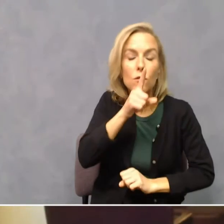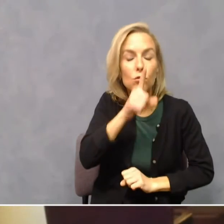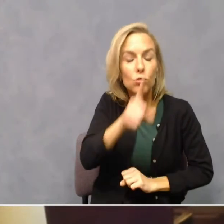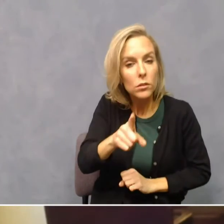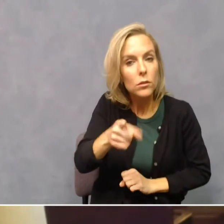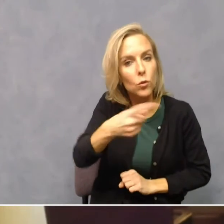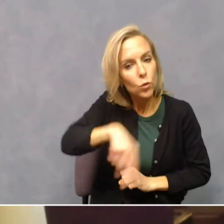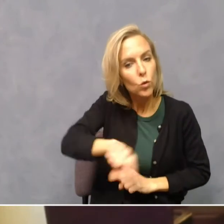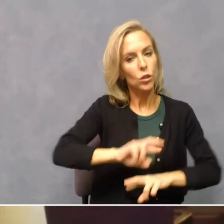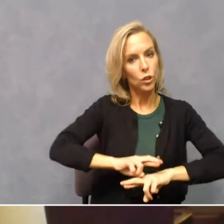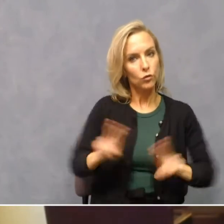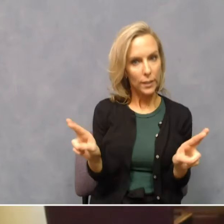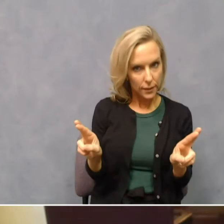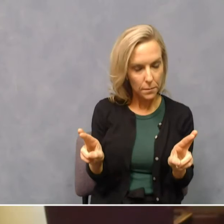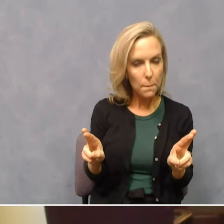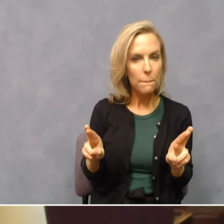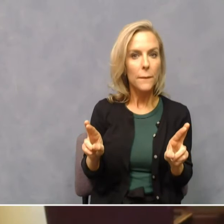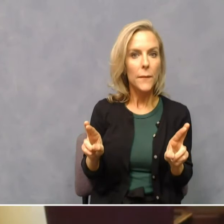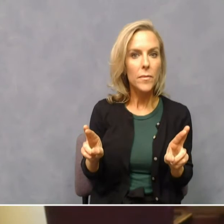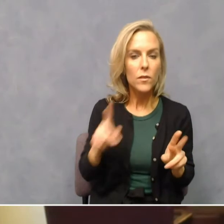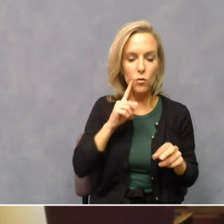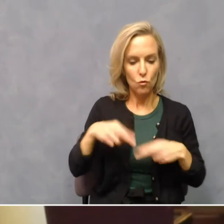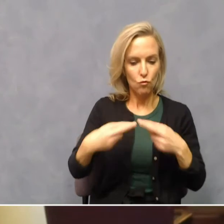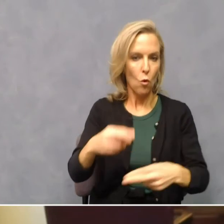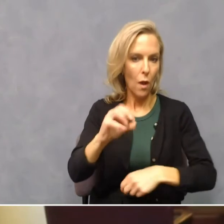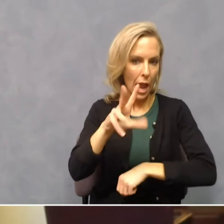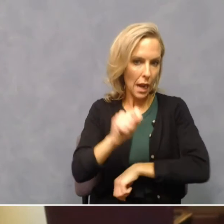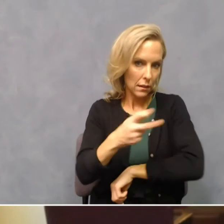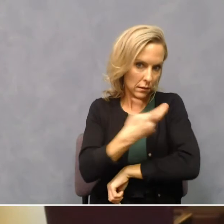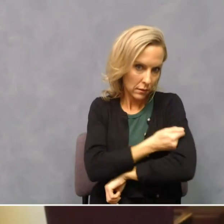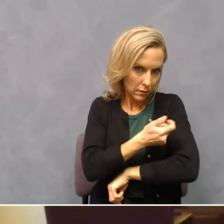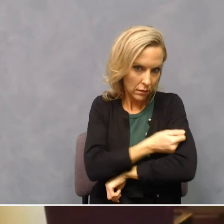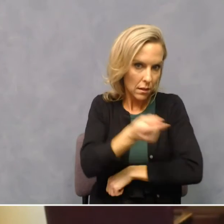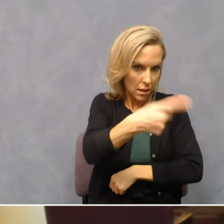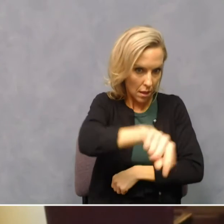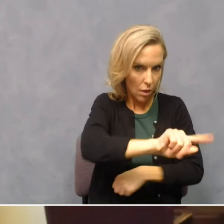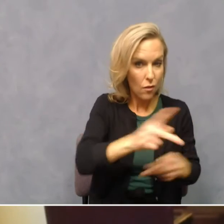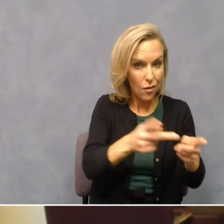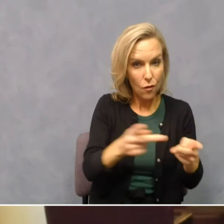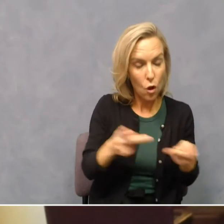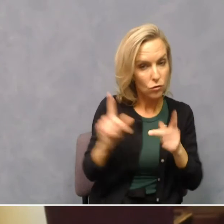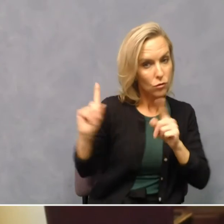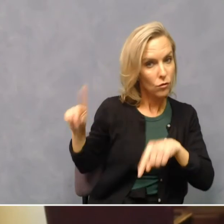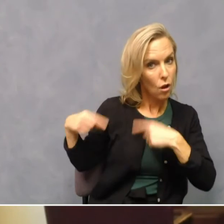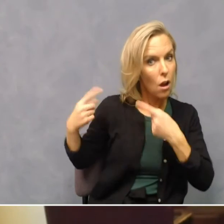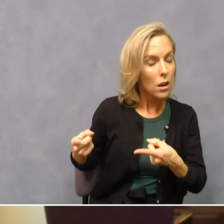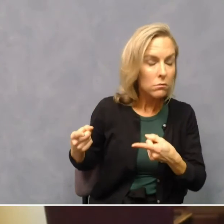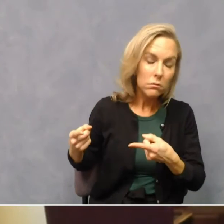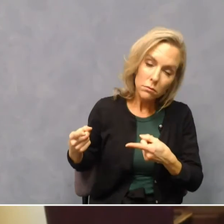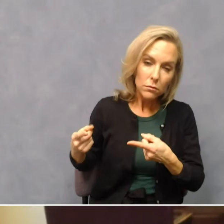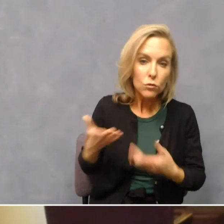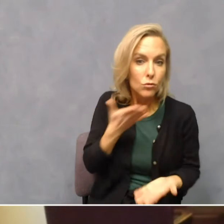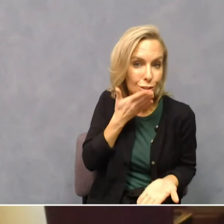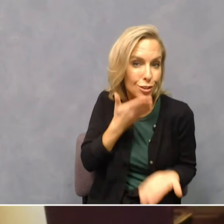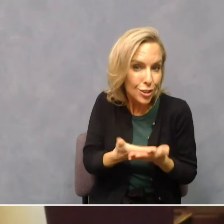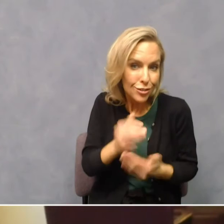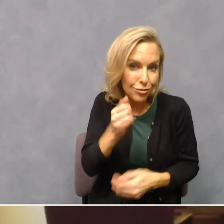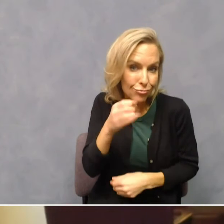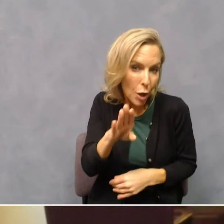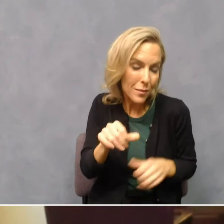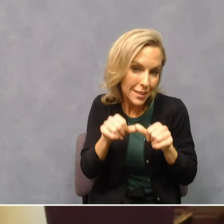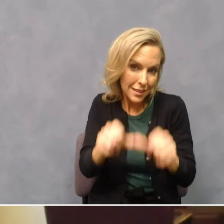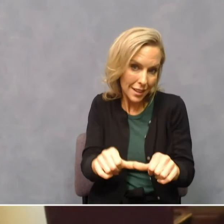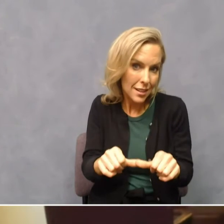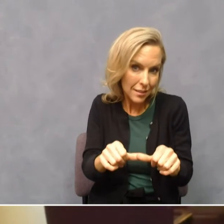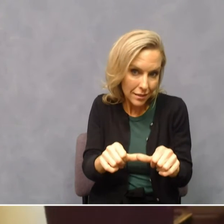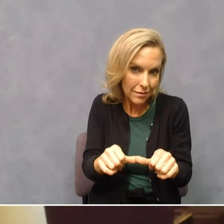ready to roll these vaccines out in the facilities. So far, we have done a very good job, and we'll continue, as I say, to